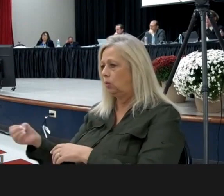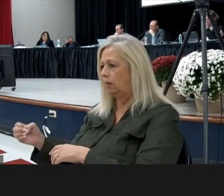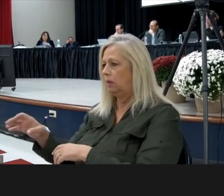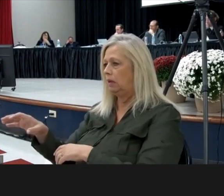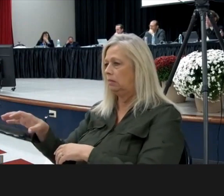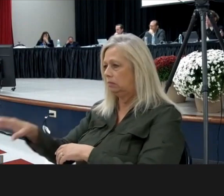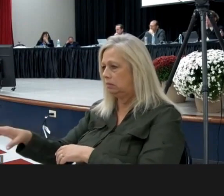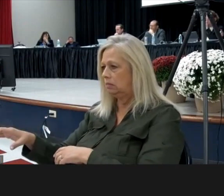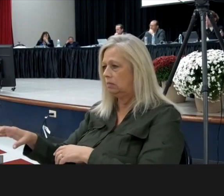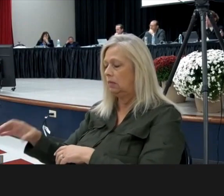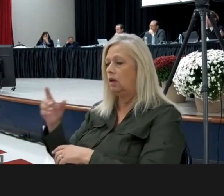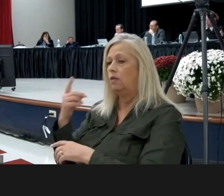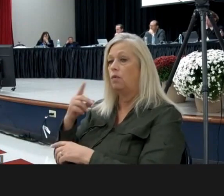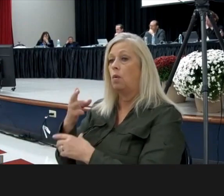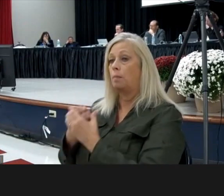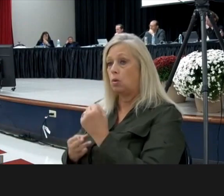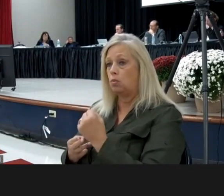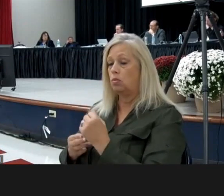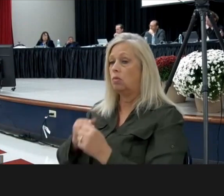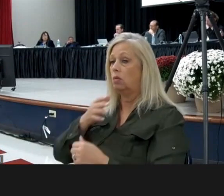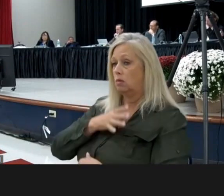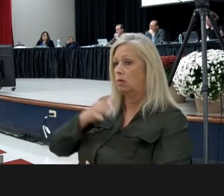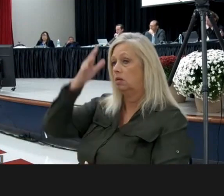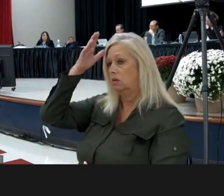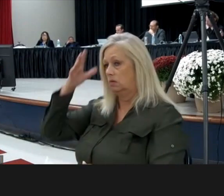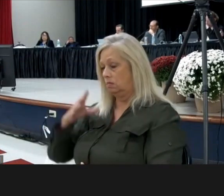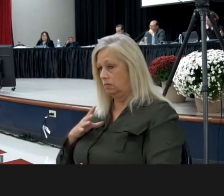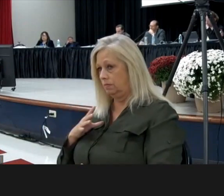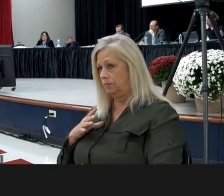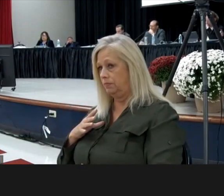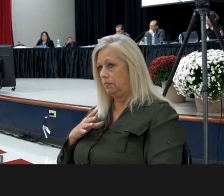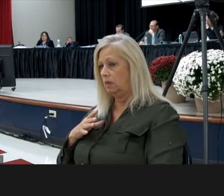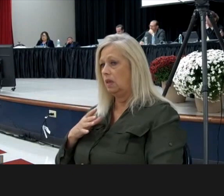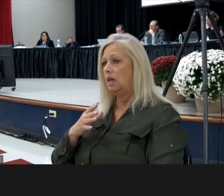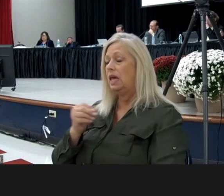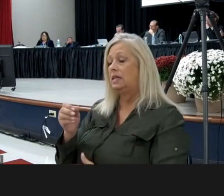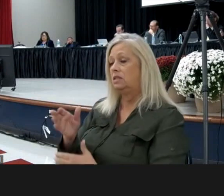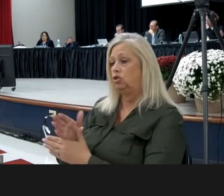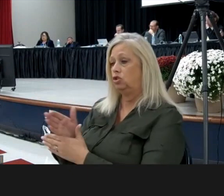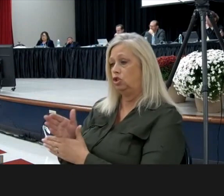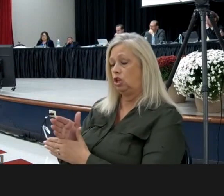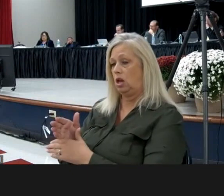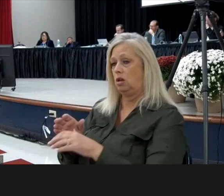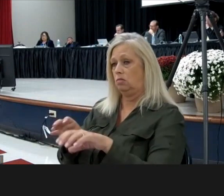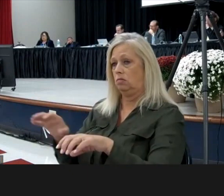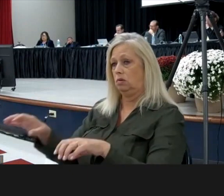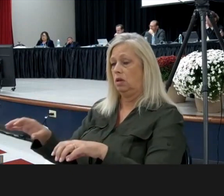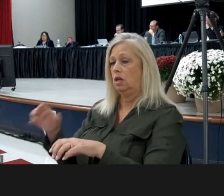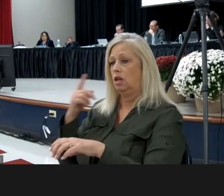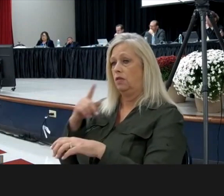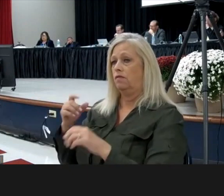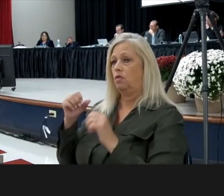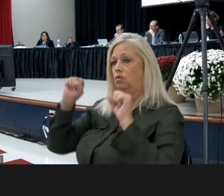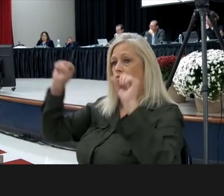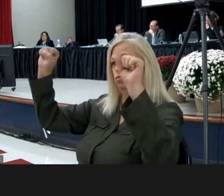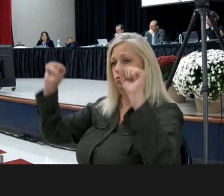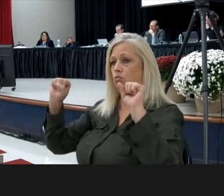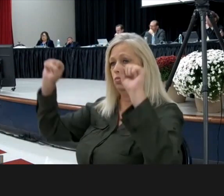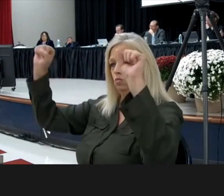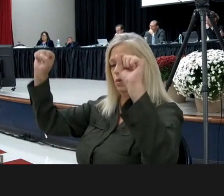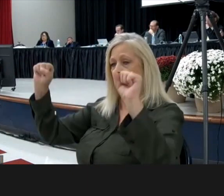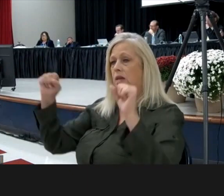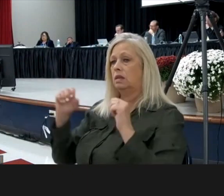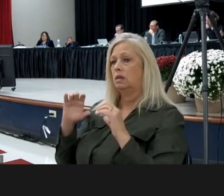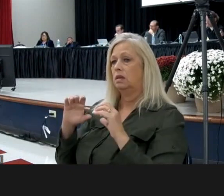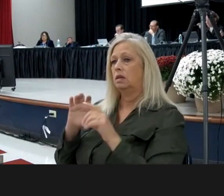the men's and the women's team, respectively. And there'll also be shared spaces for the two teams for strength and conditioning,